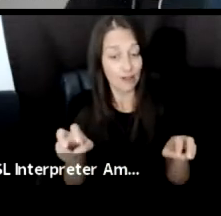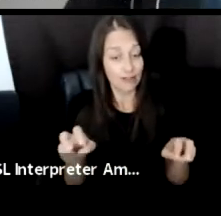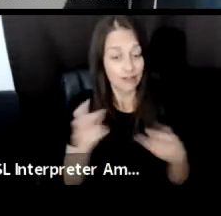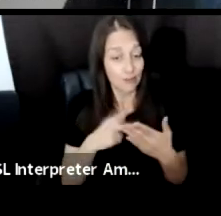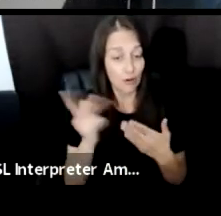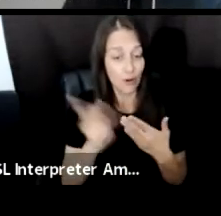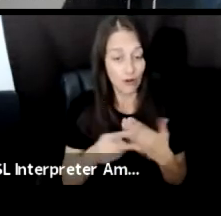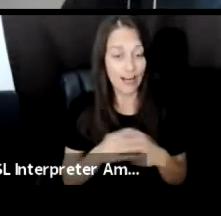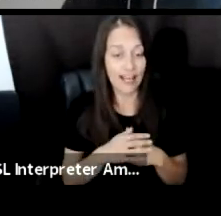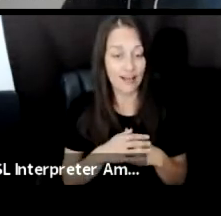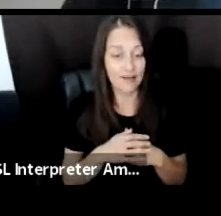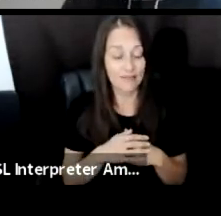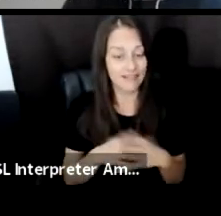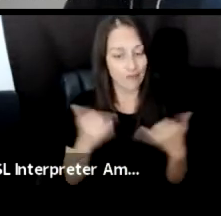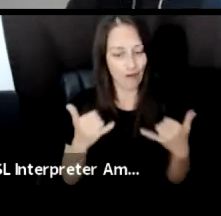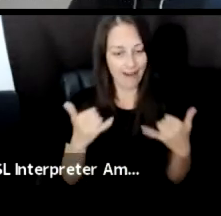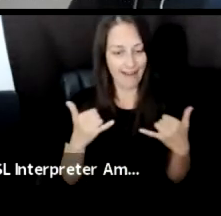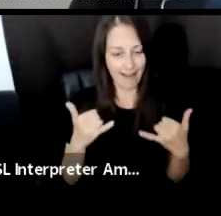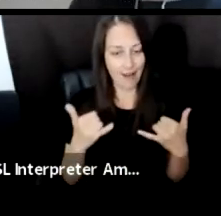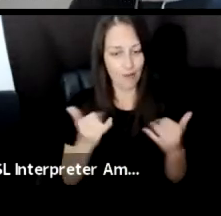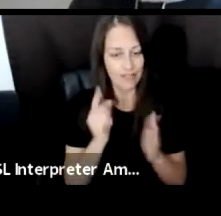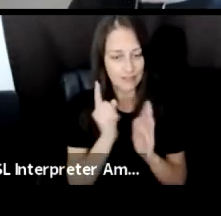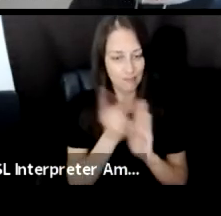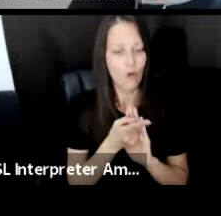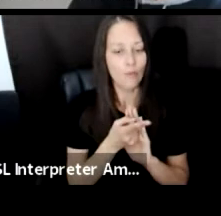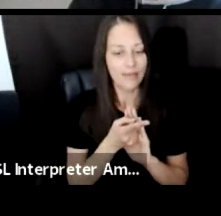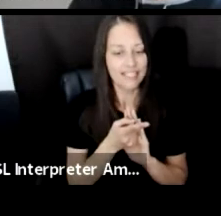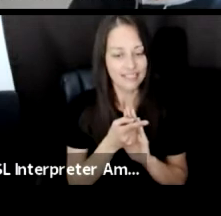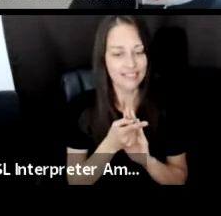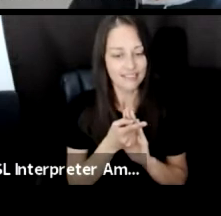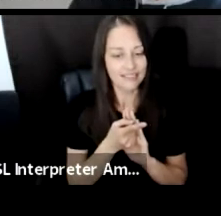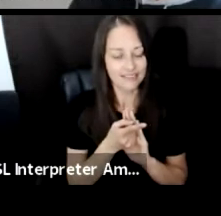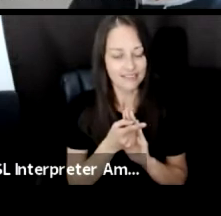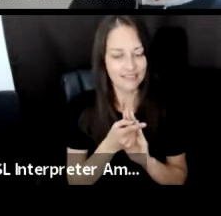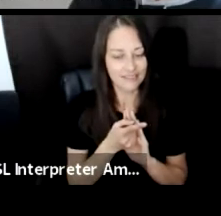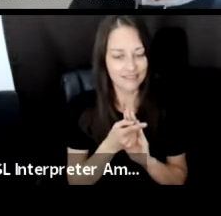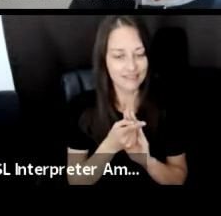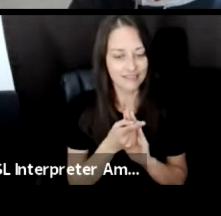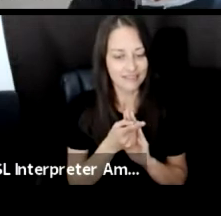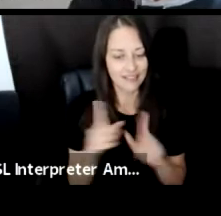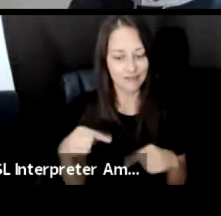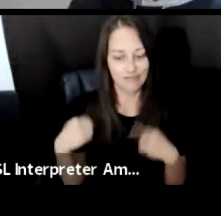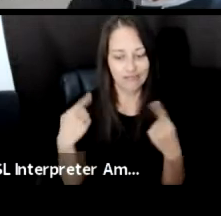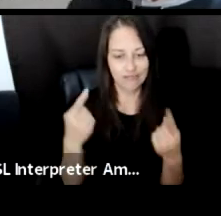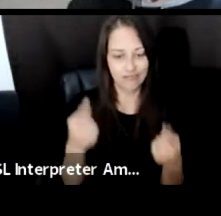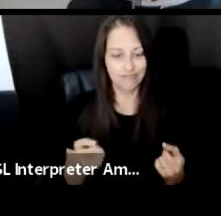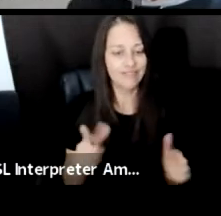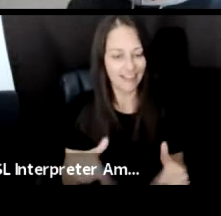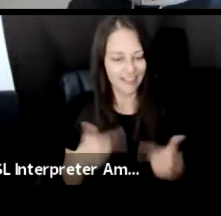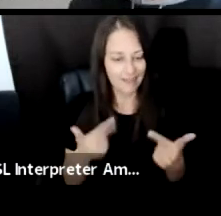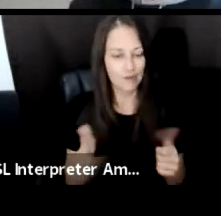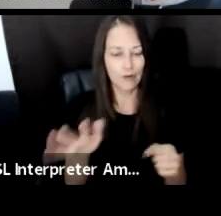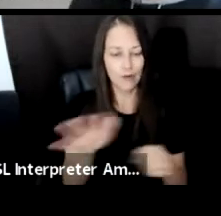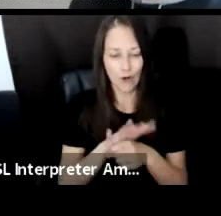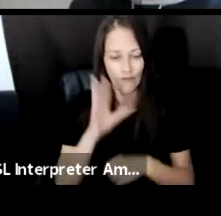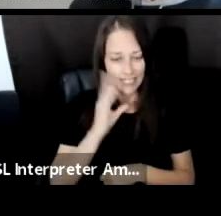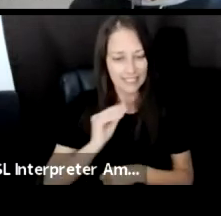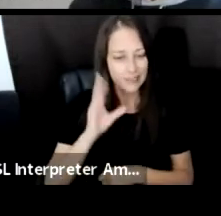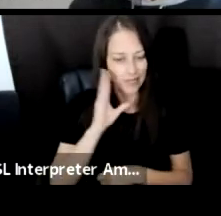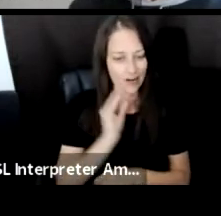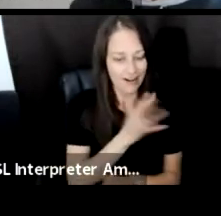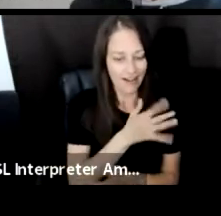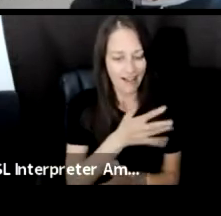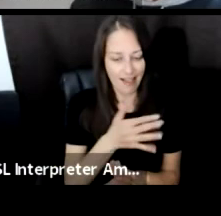sort of in this moment where we've now lived through this COVID experience up to this point